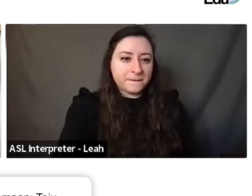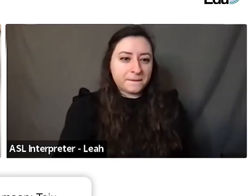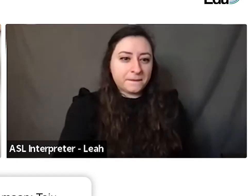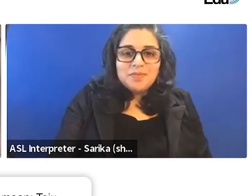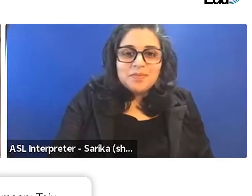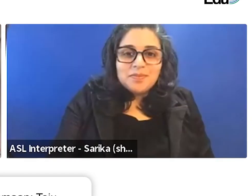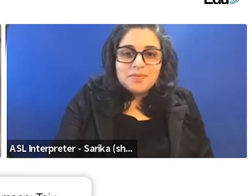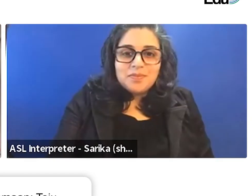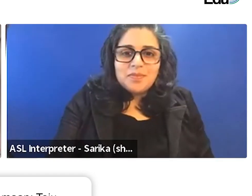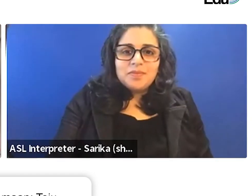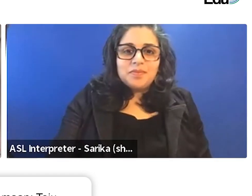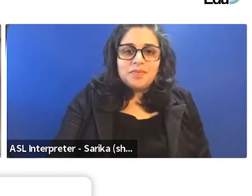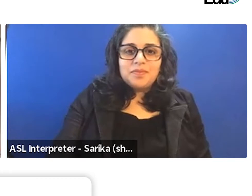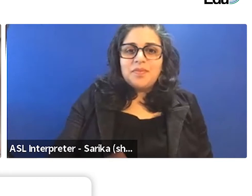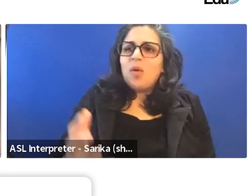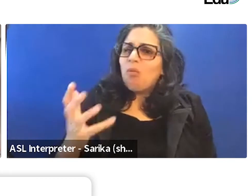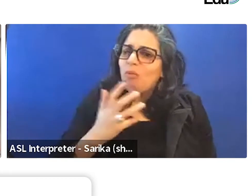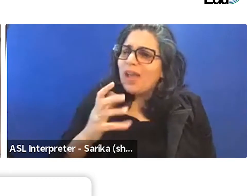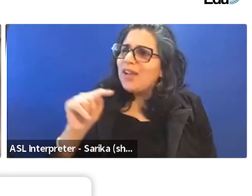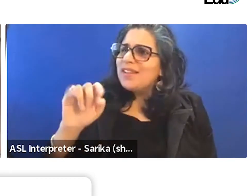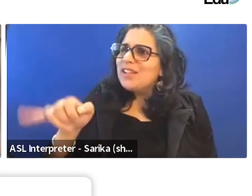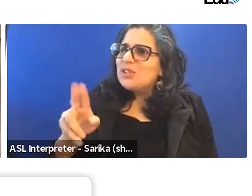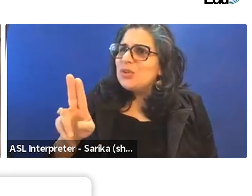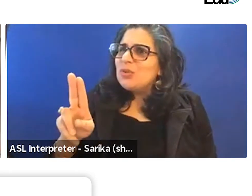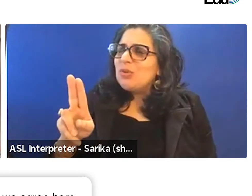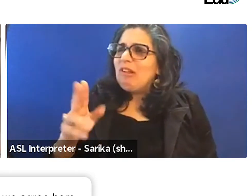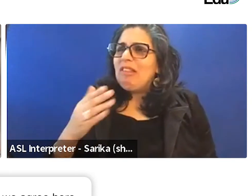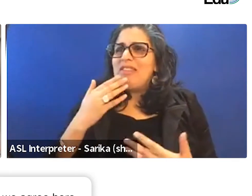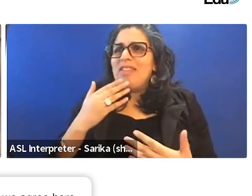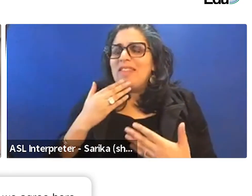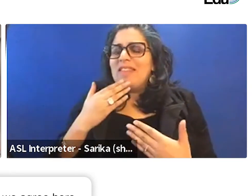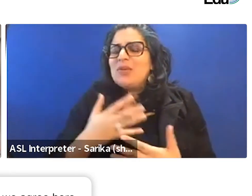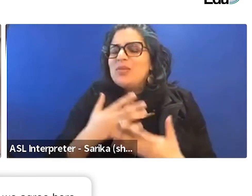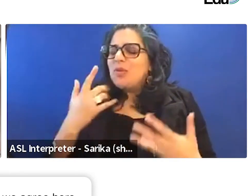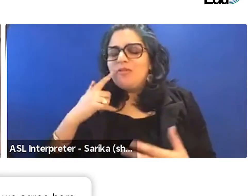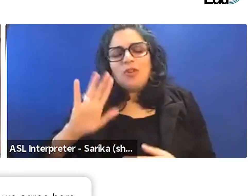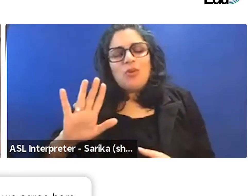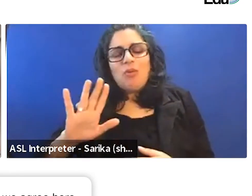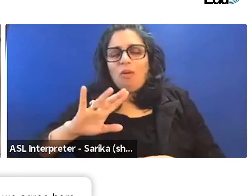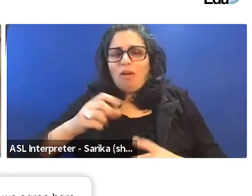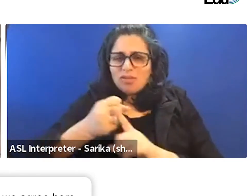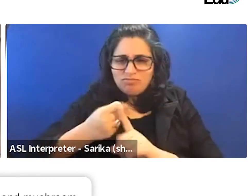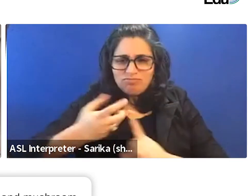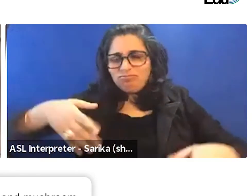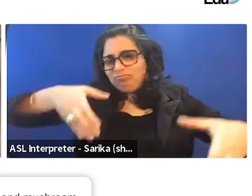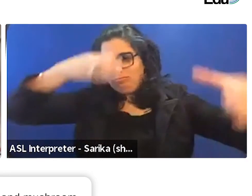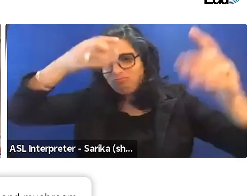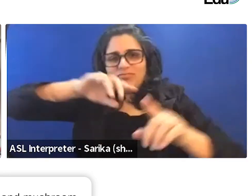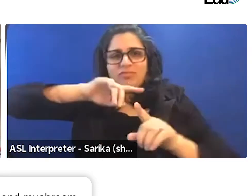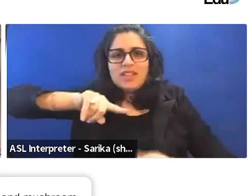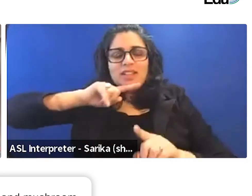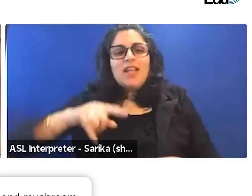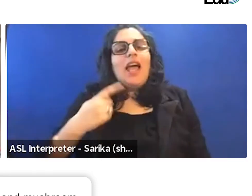Wow, Teju, thank you so much for your thoughtful answer. And I agree, we agree here at the Slow Factory that